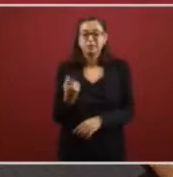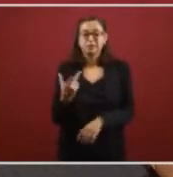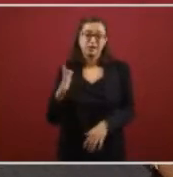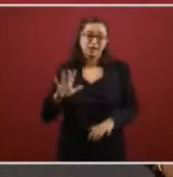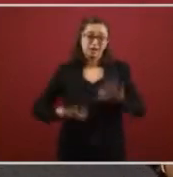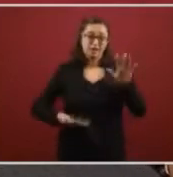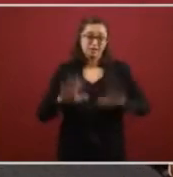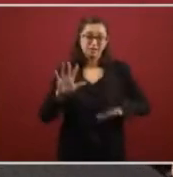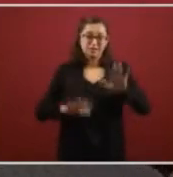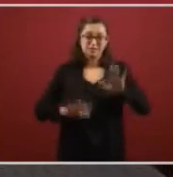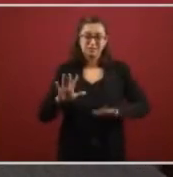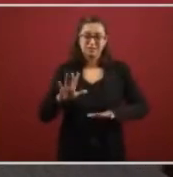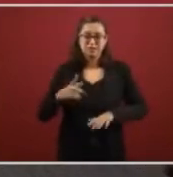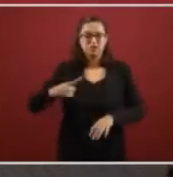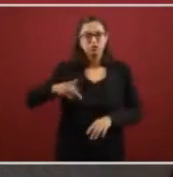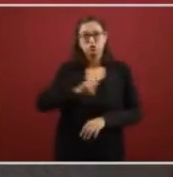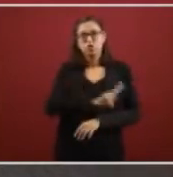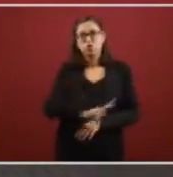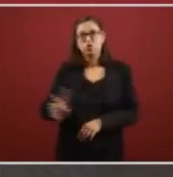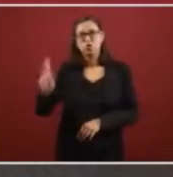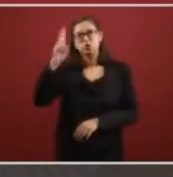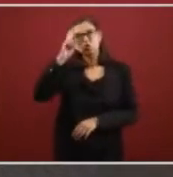because sometimes